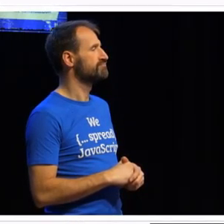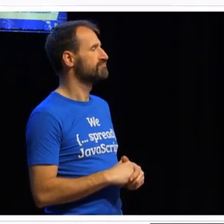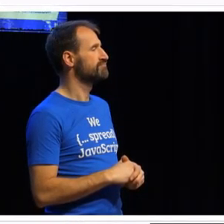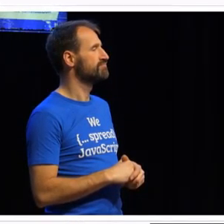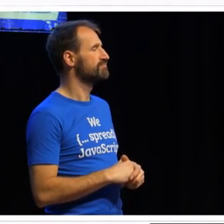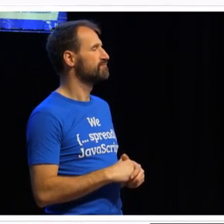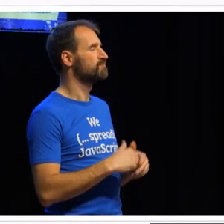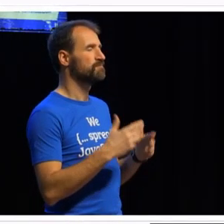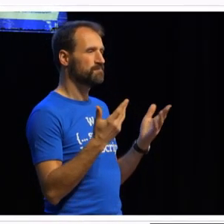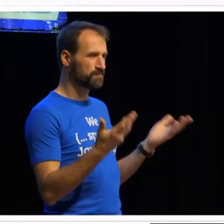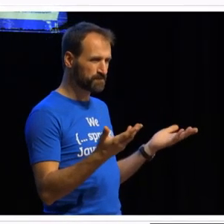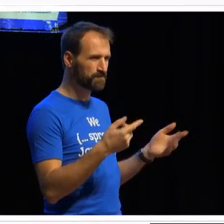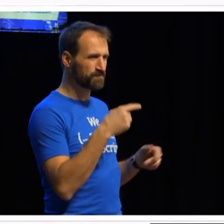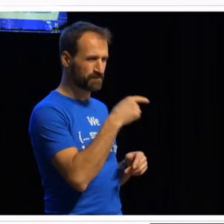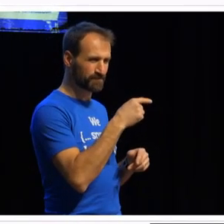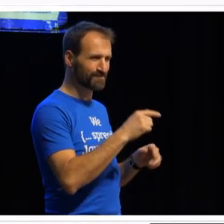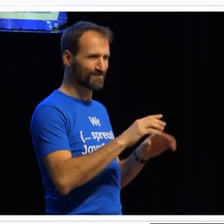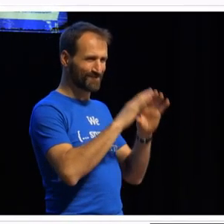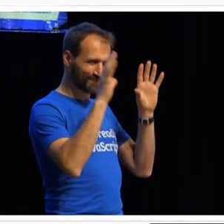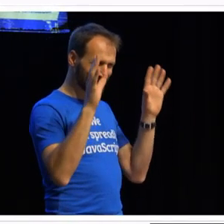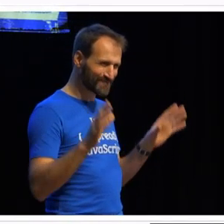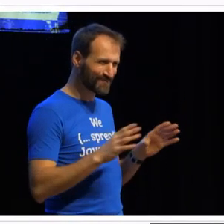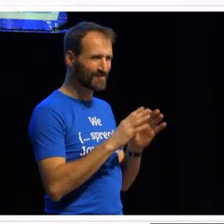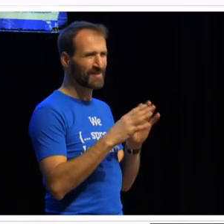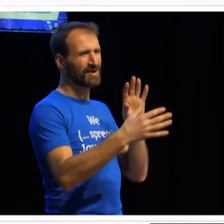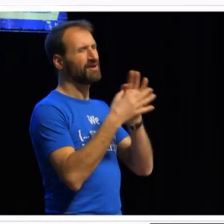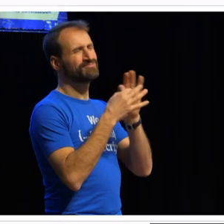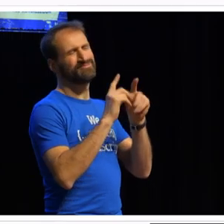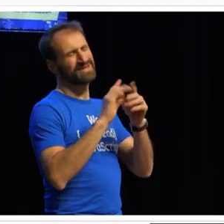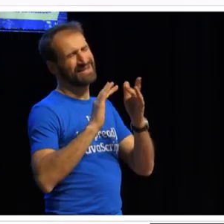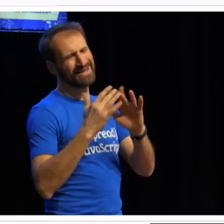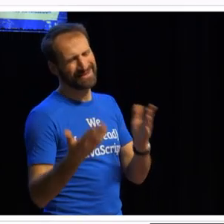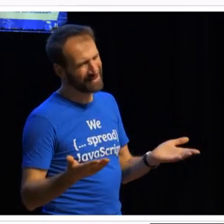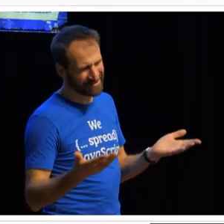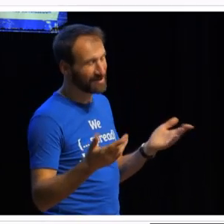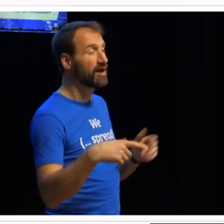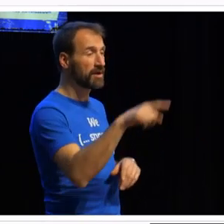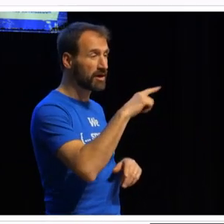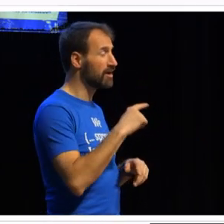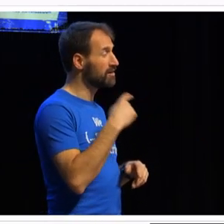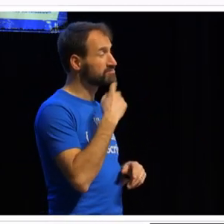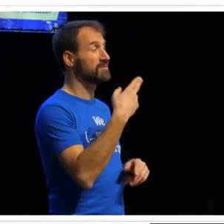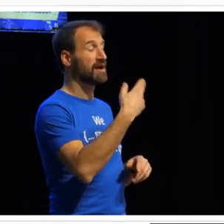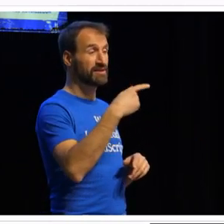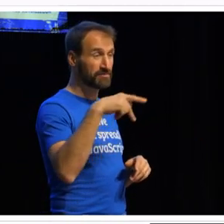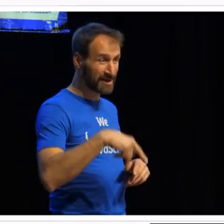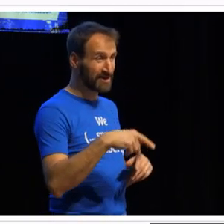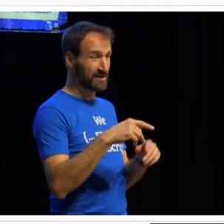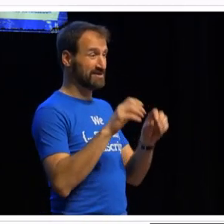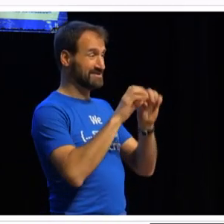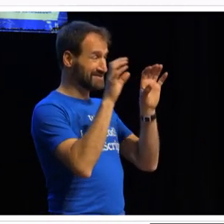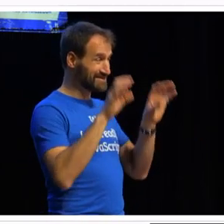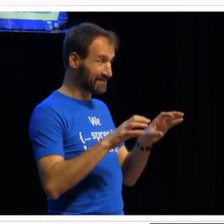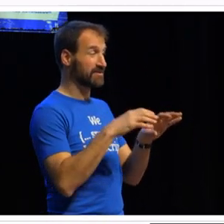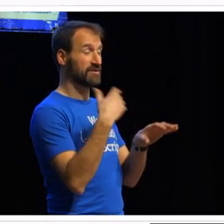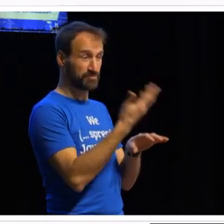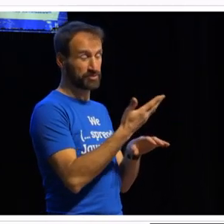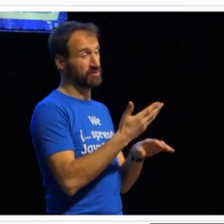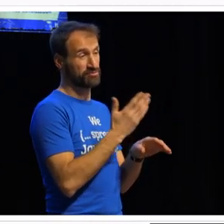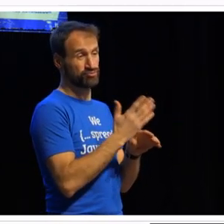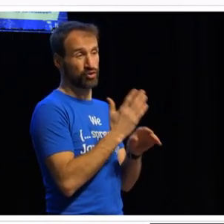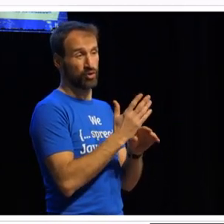So by itself, this doesn't connect to the internet. There is IPv6, which is already part of the spec, which hopefully will get